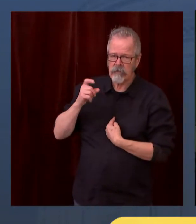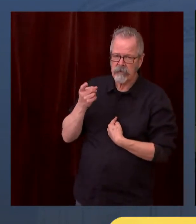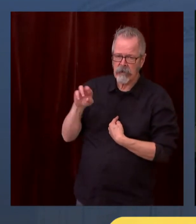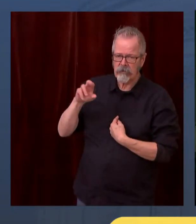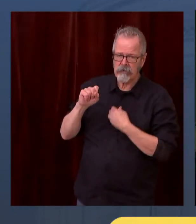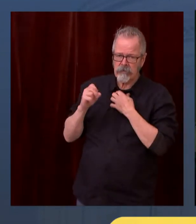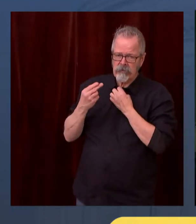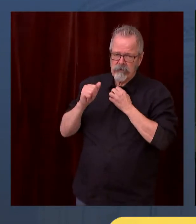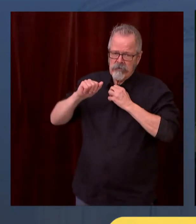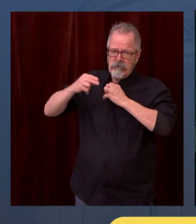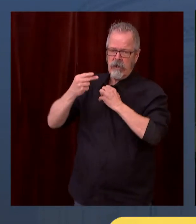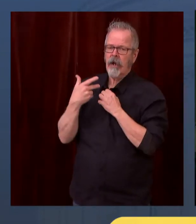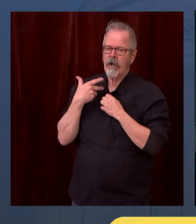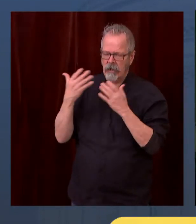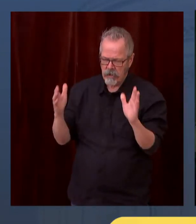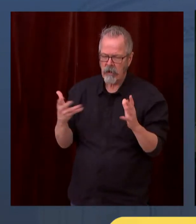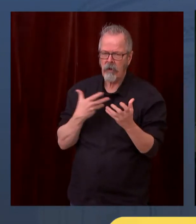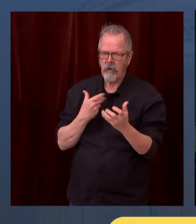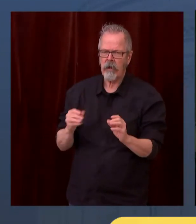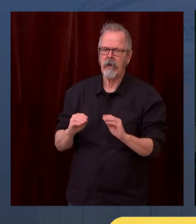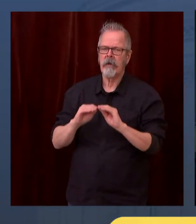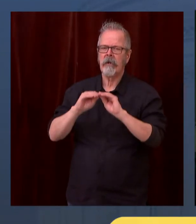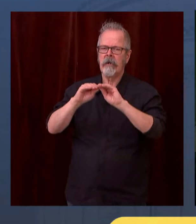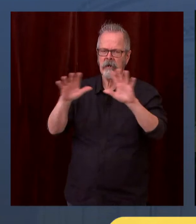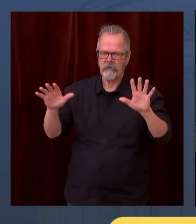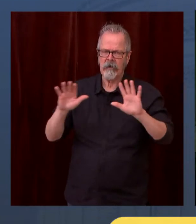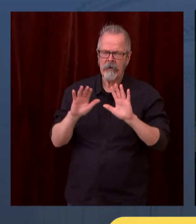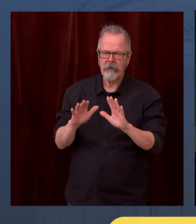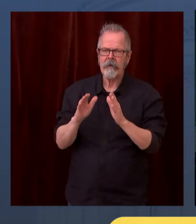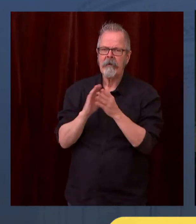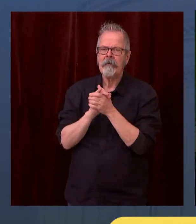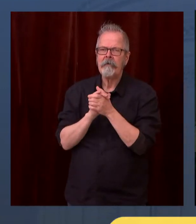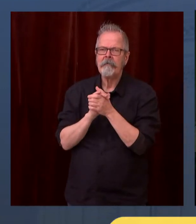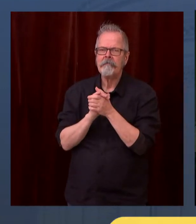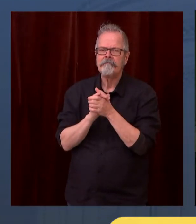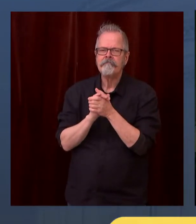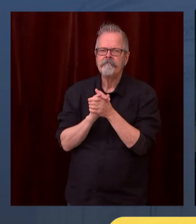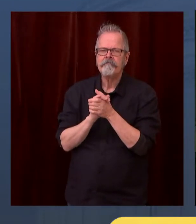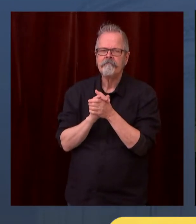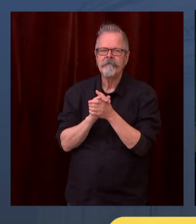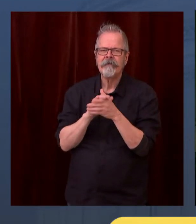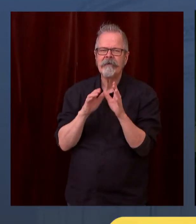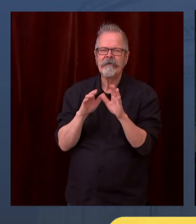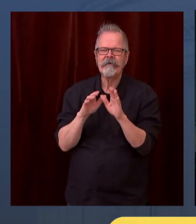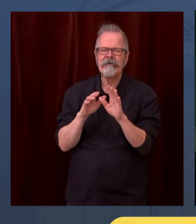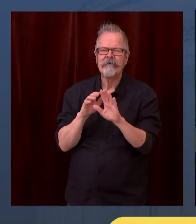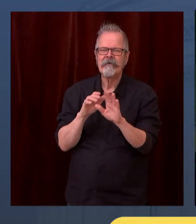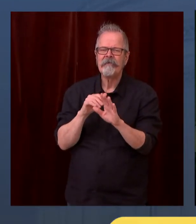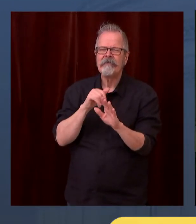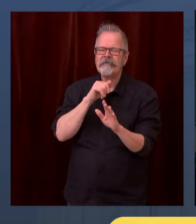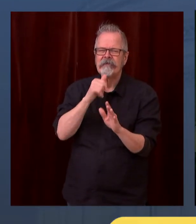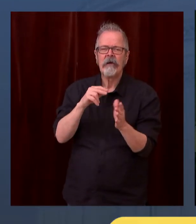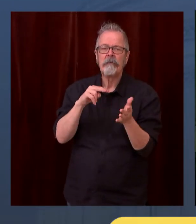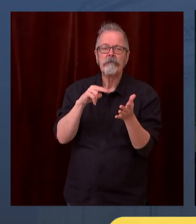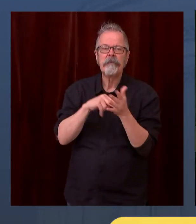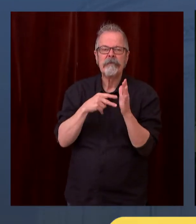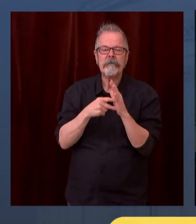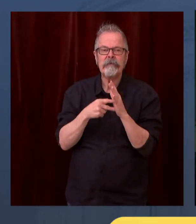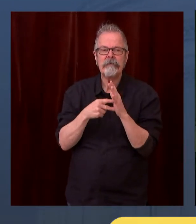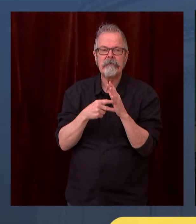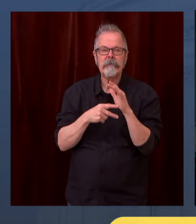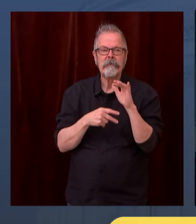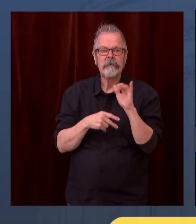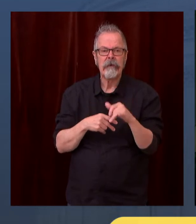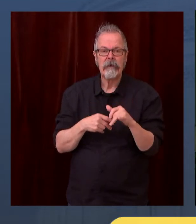be clear that it's not necessarily that the doses that are in that facility or